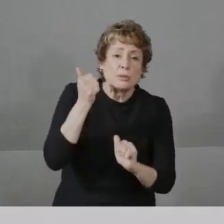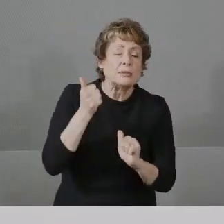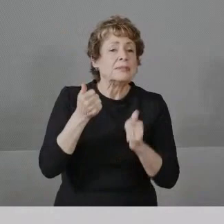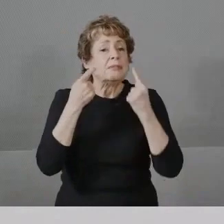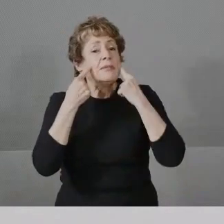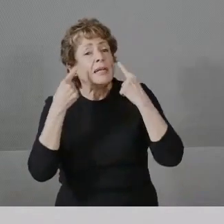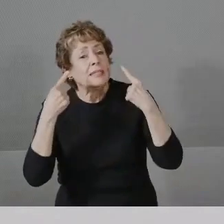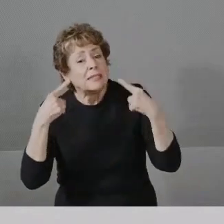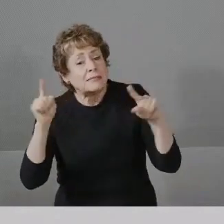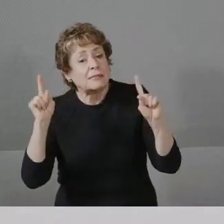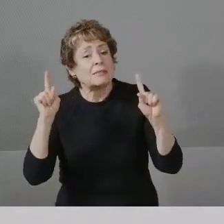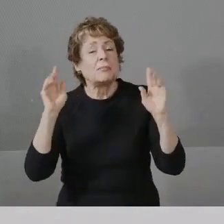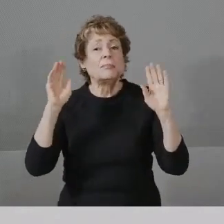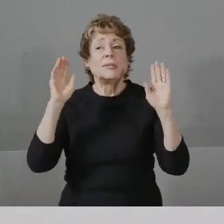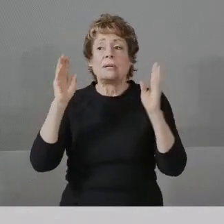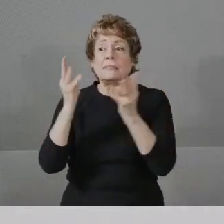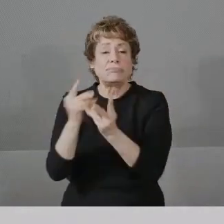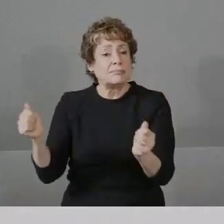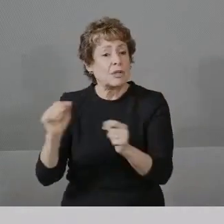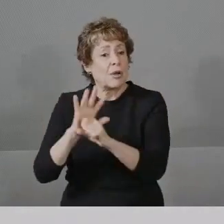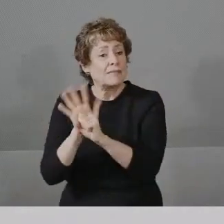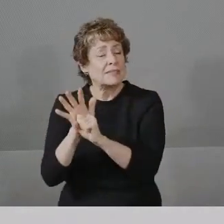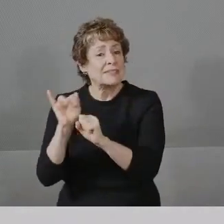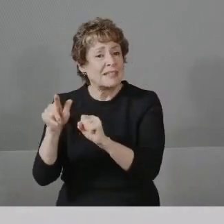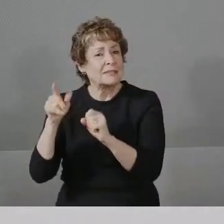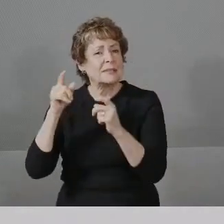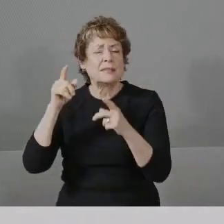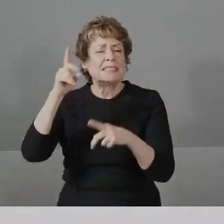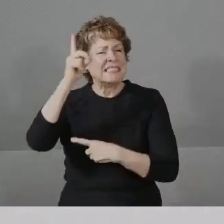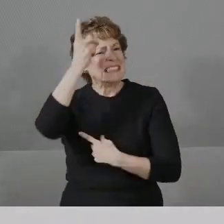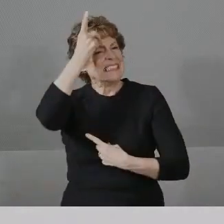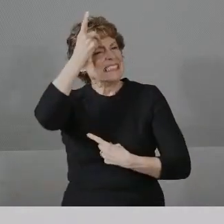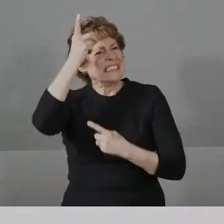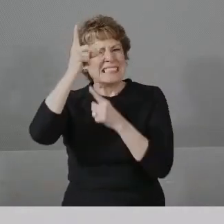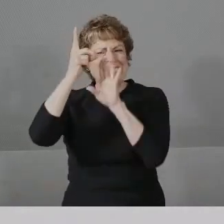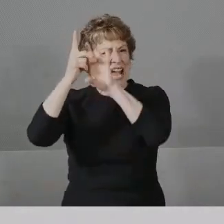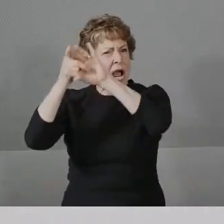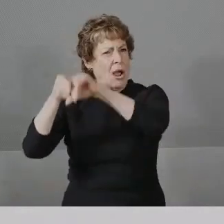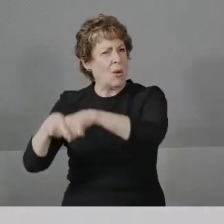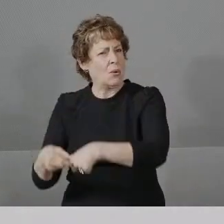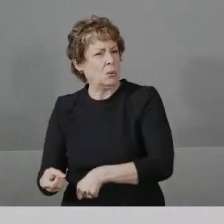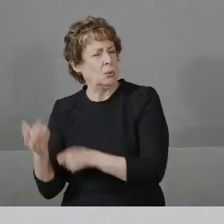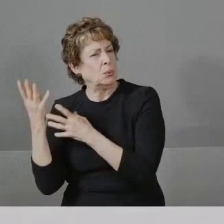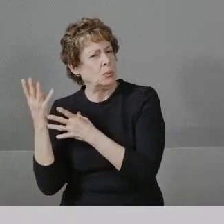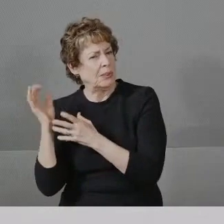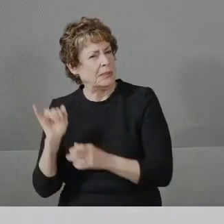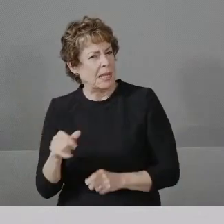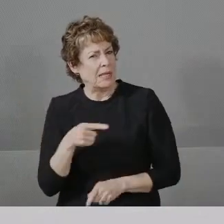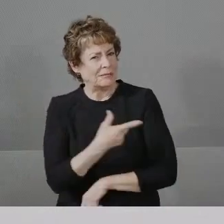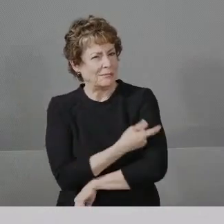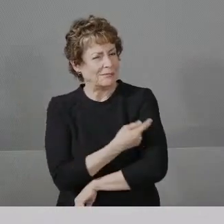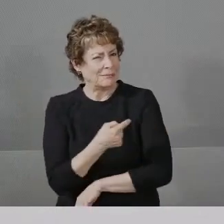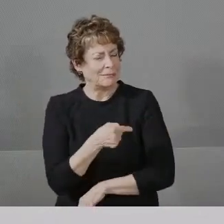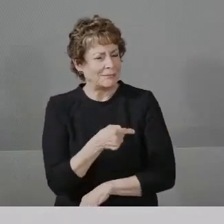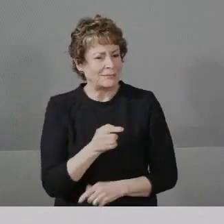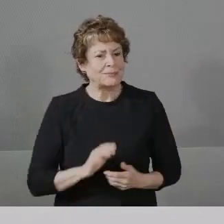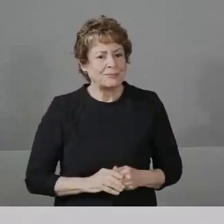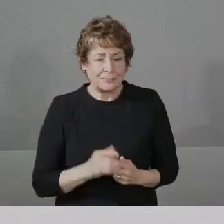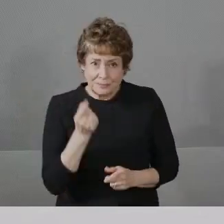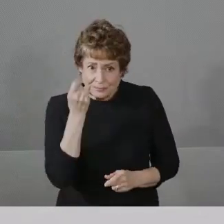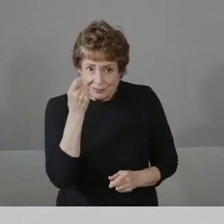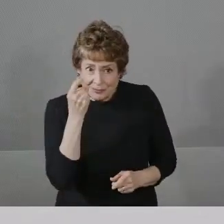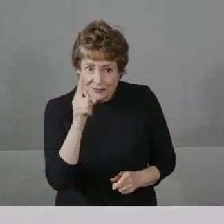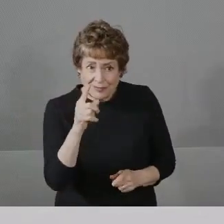it be influenza, measles, or whooping cough. Because it will be a number of months before vaccine is available to all, we